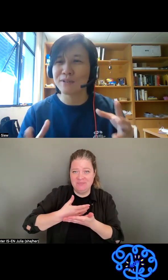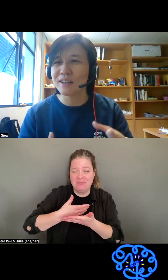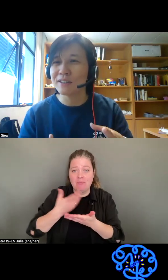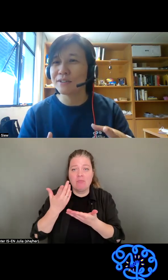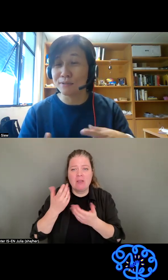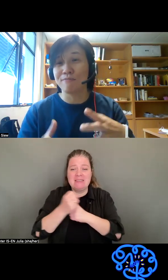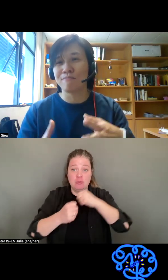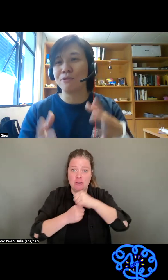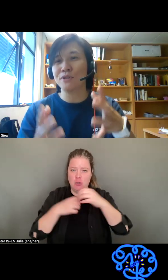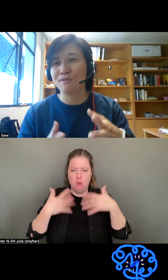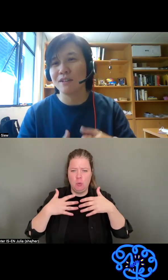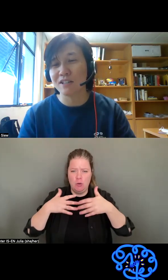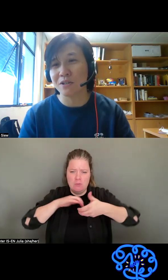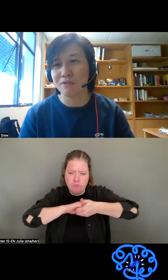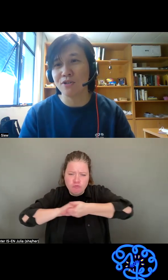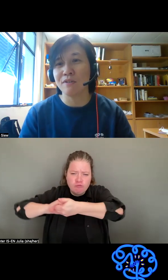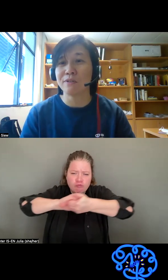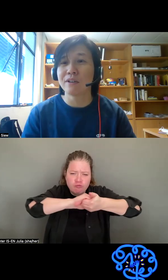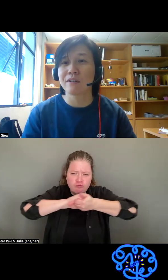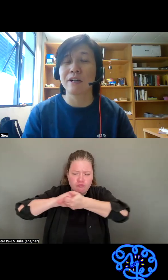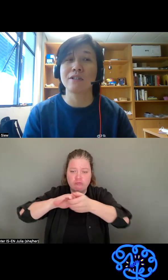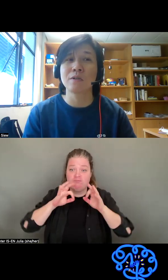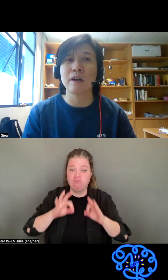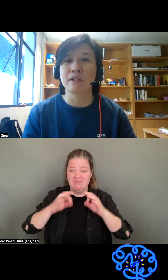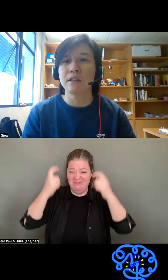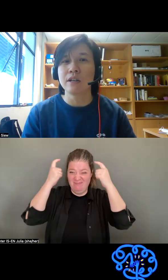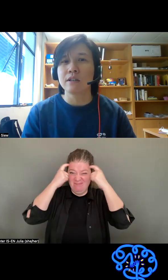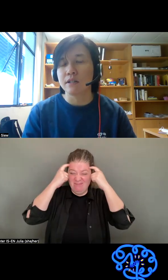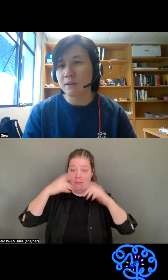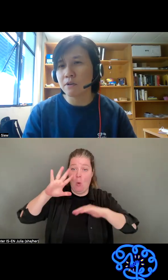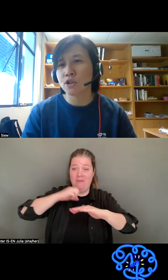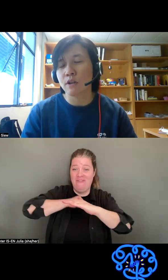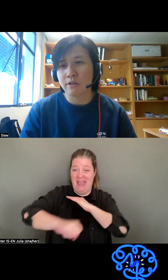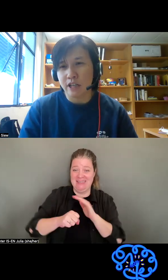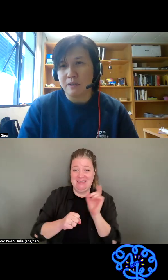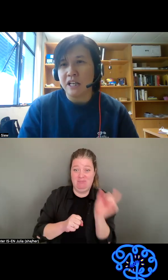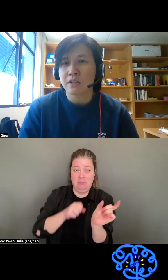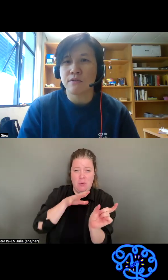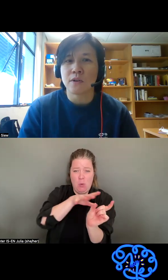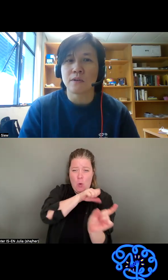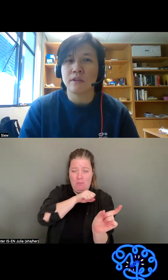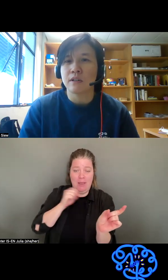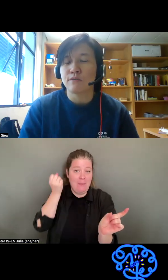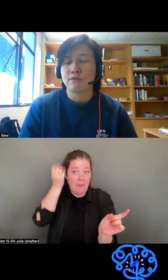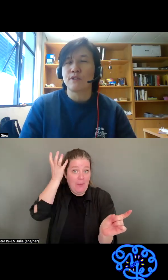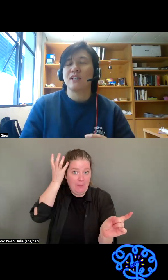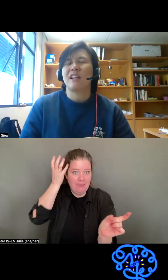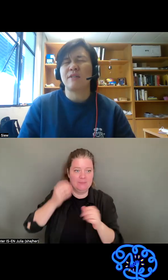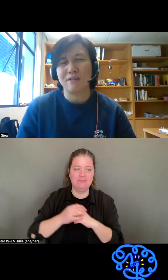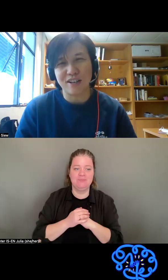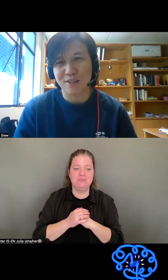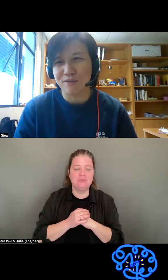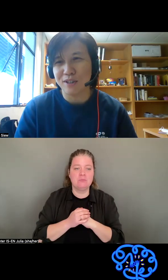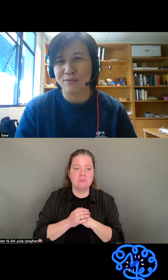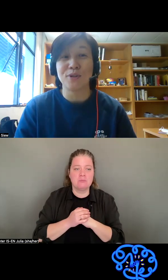working together to boost lexical retrieval, right? So we have a simple structural explanation for the